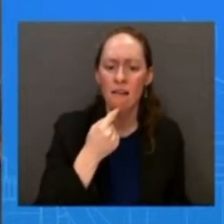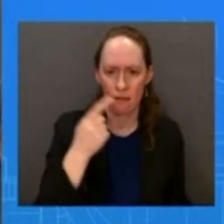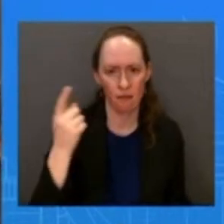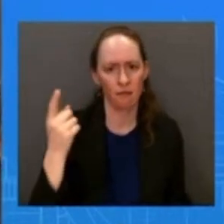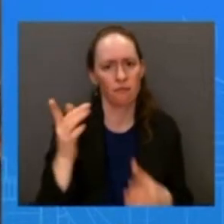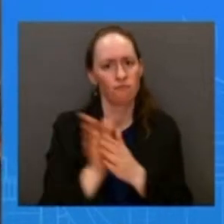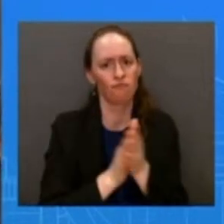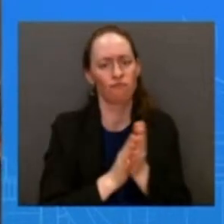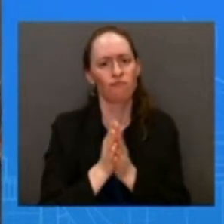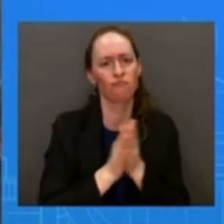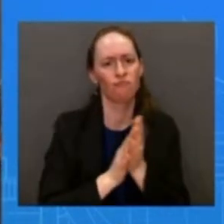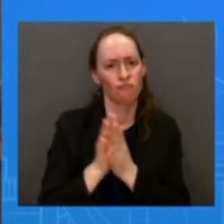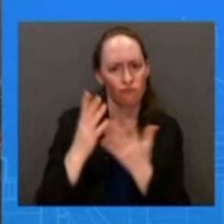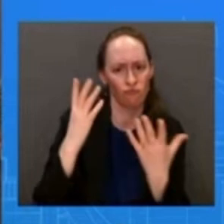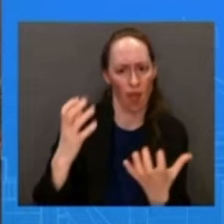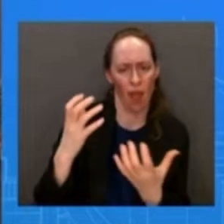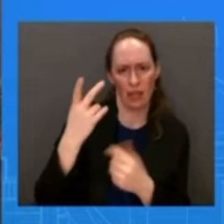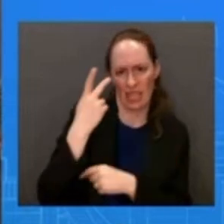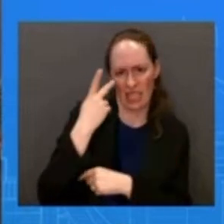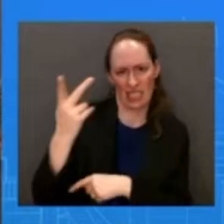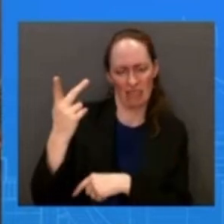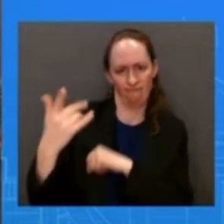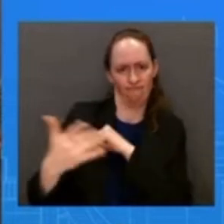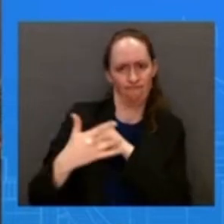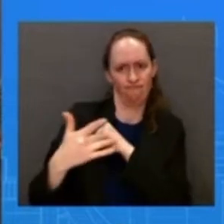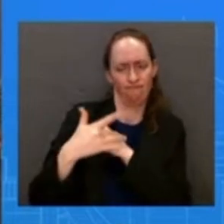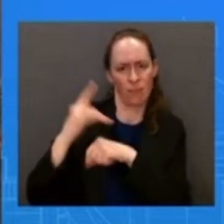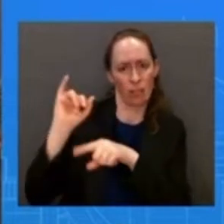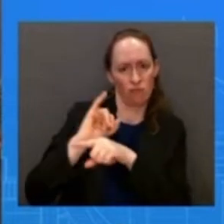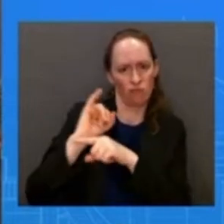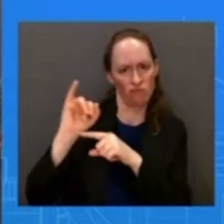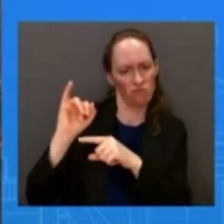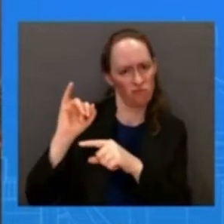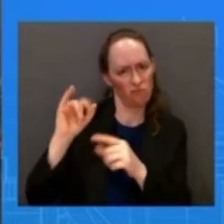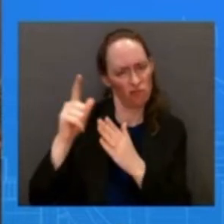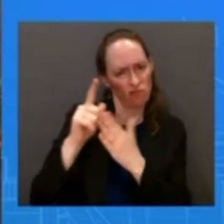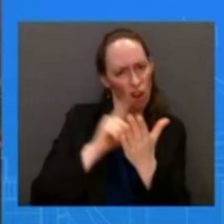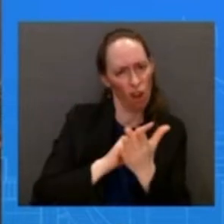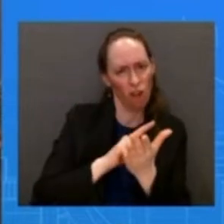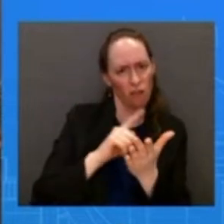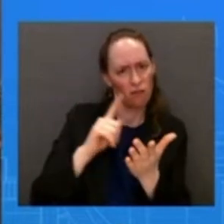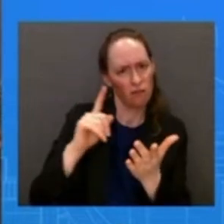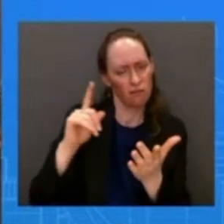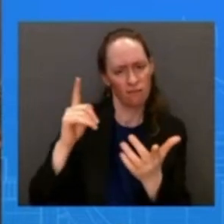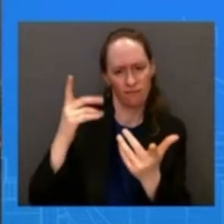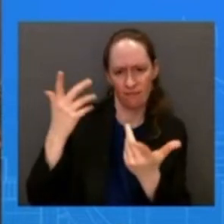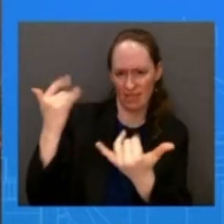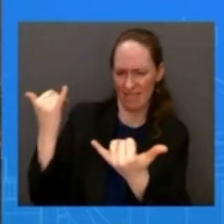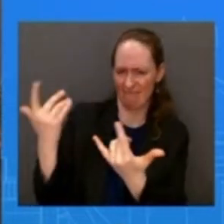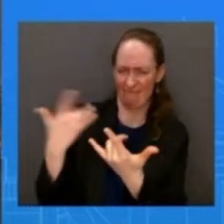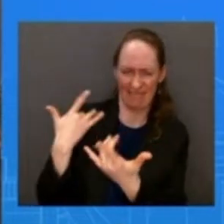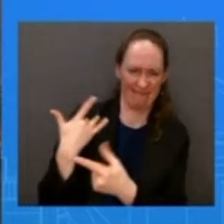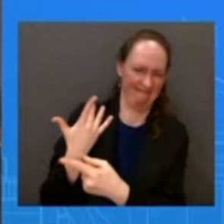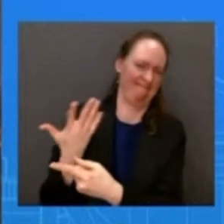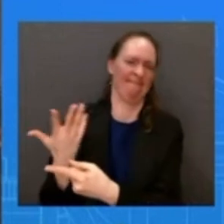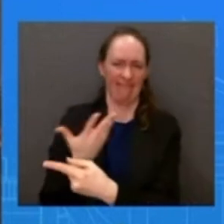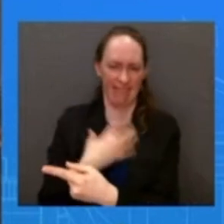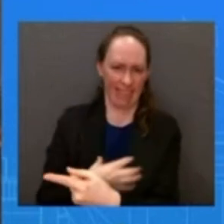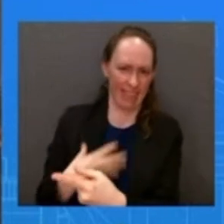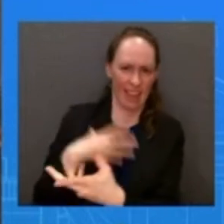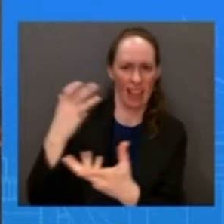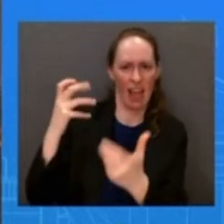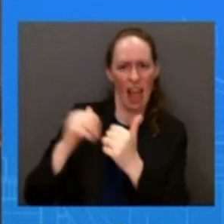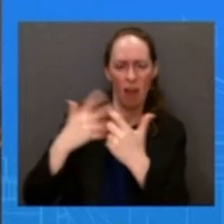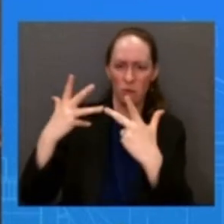got to change the way the internet works and the way people are able to use our children was that a specific reference to the social media companies and is there anything more you can tell us about the